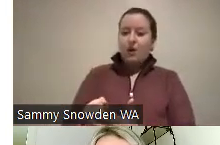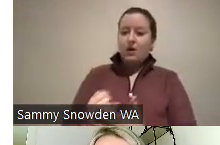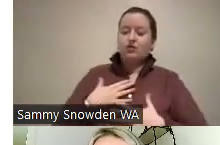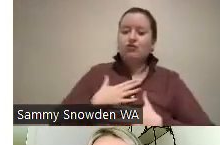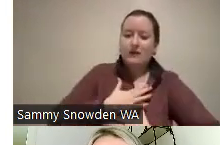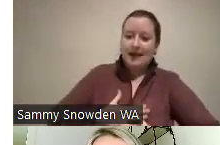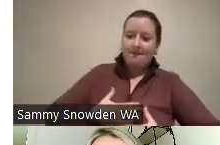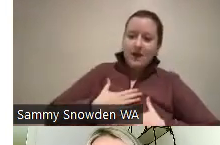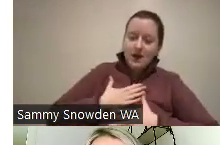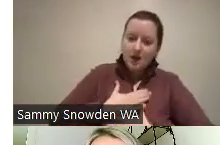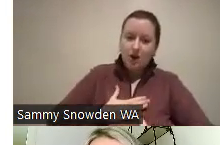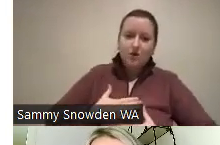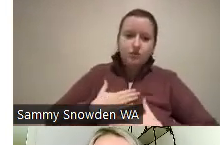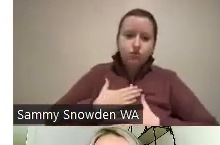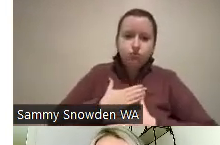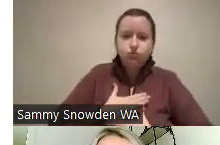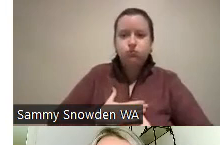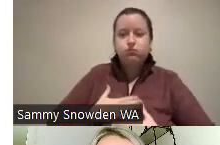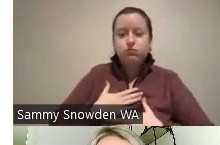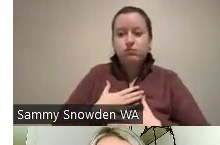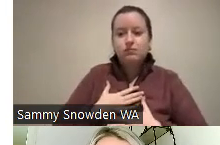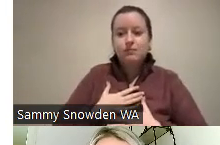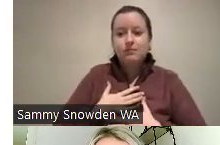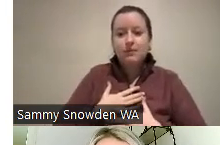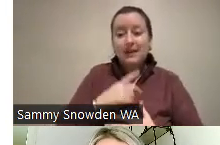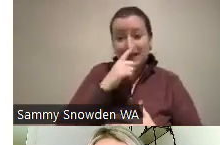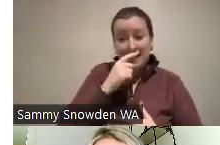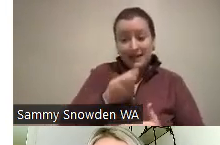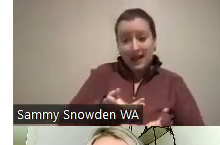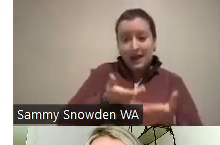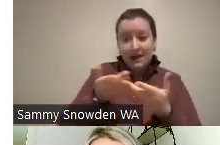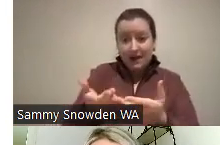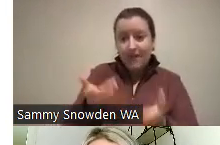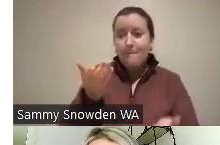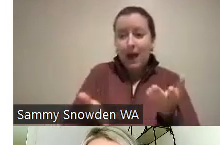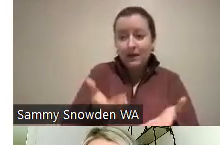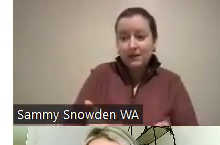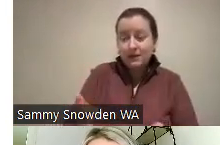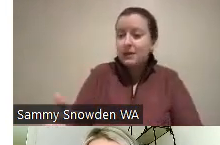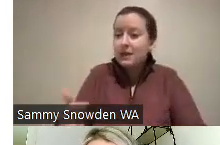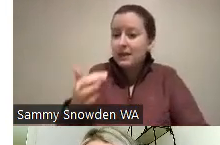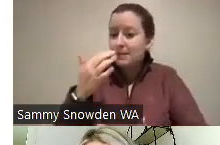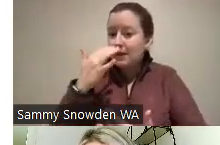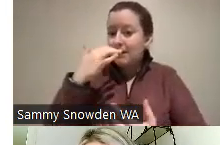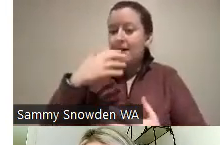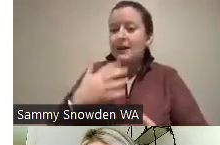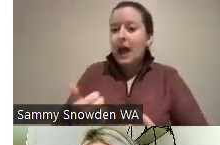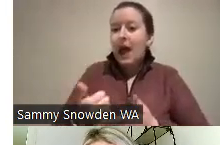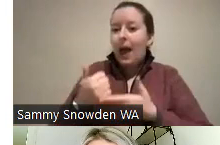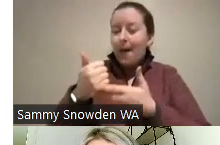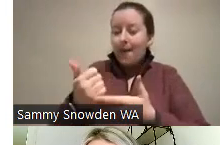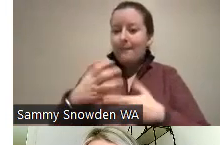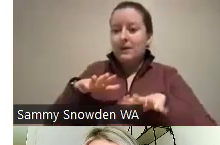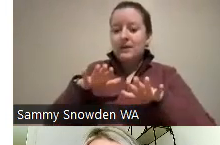straight away, the best thing we can do is give them some balance to breathe in, just to help them settle and ground. People